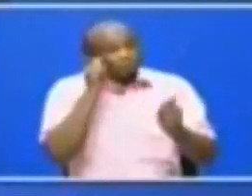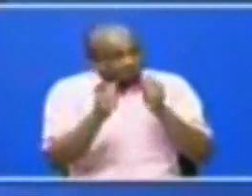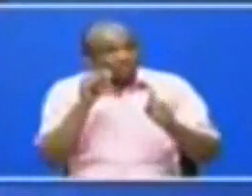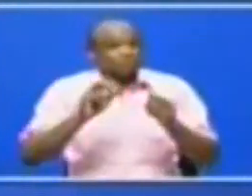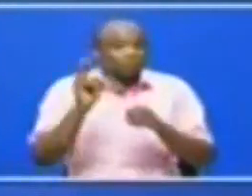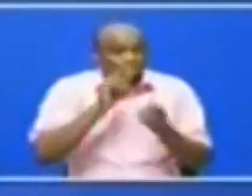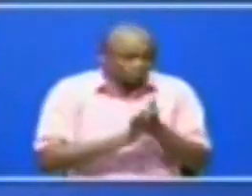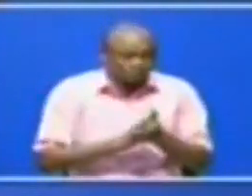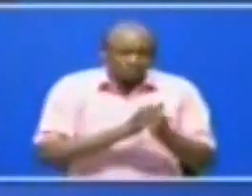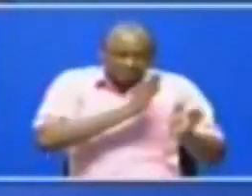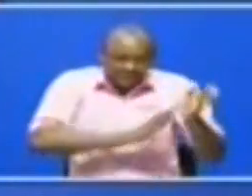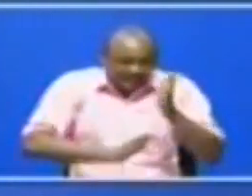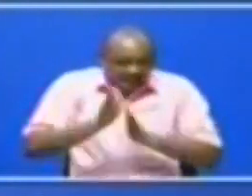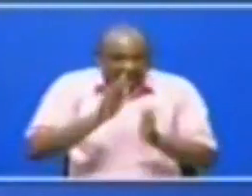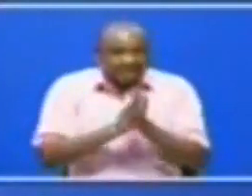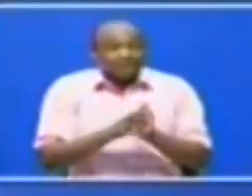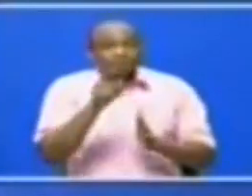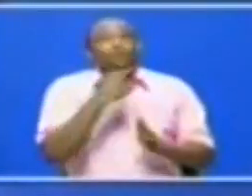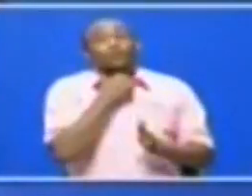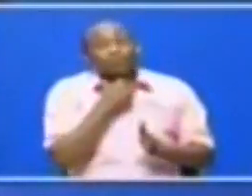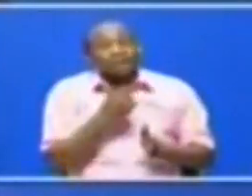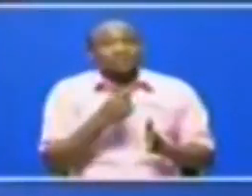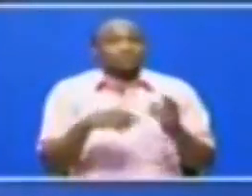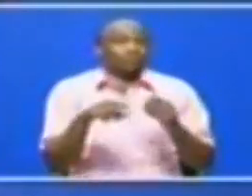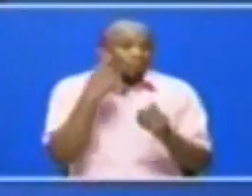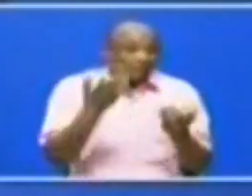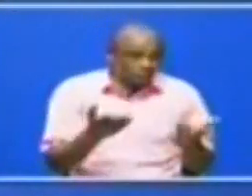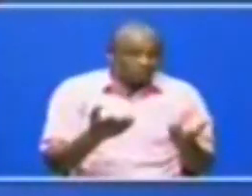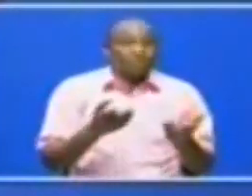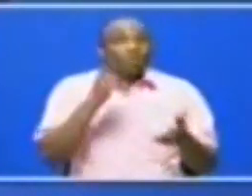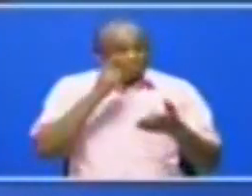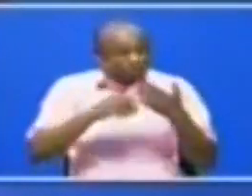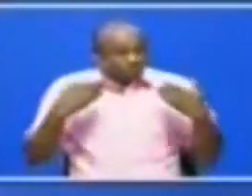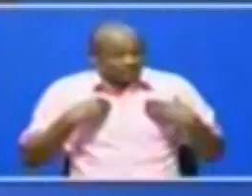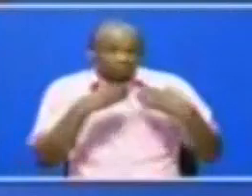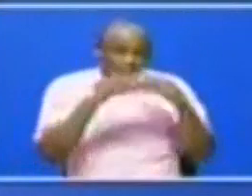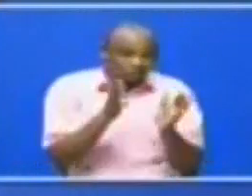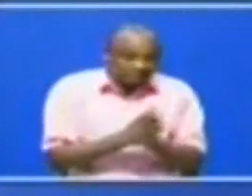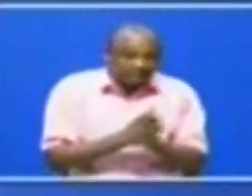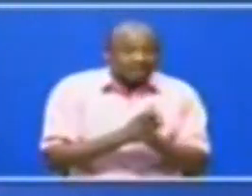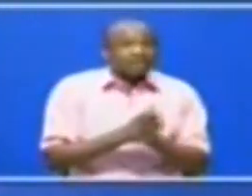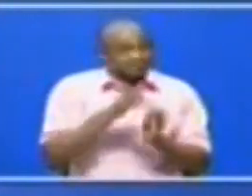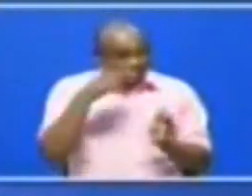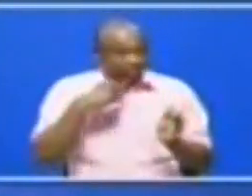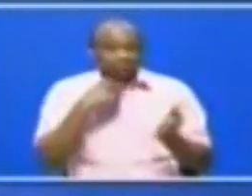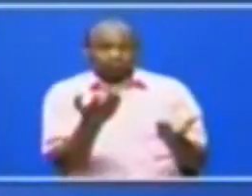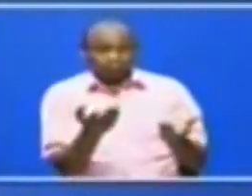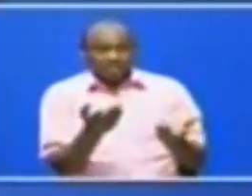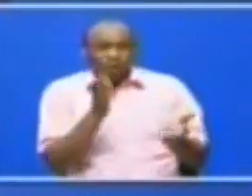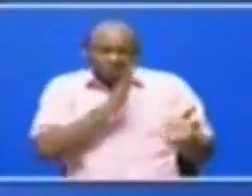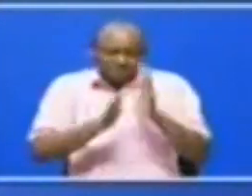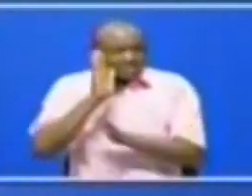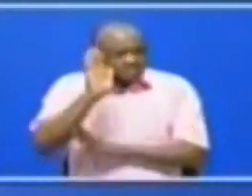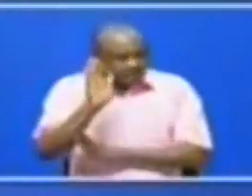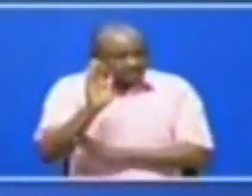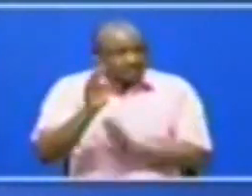even map out what it is that you won? Because now everything that you won or lost is up for contention. So the strategists are